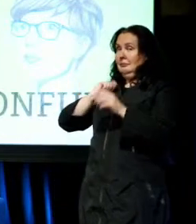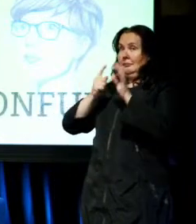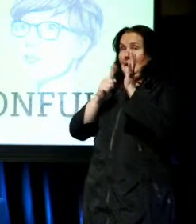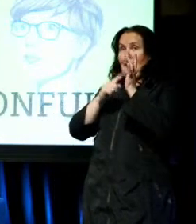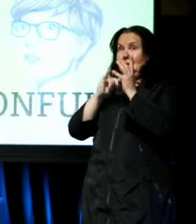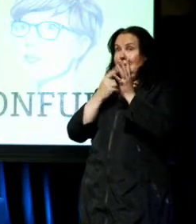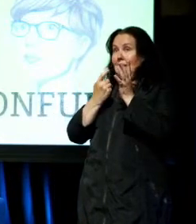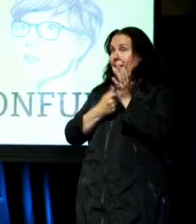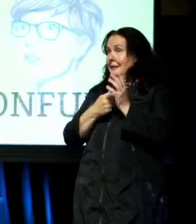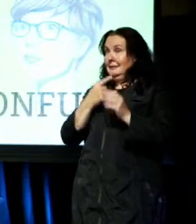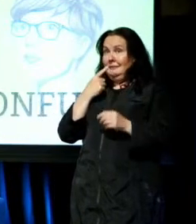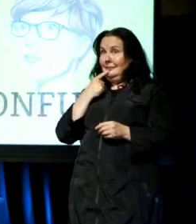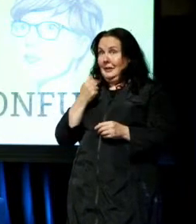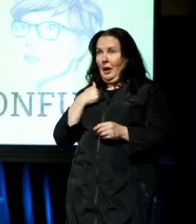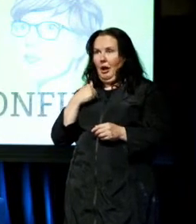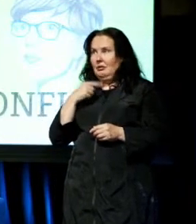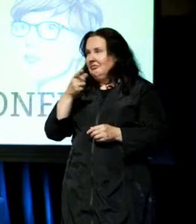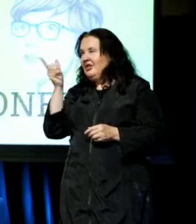puppy, Labrador.